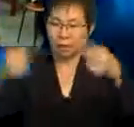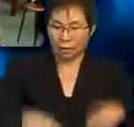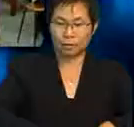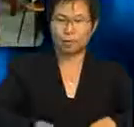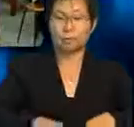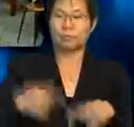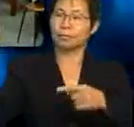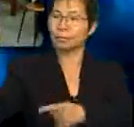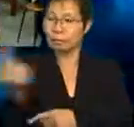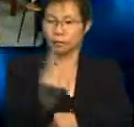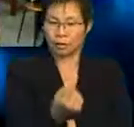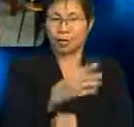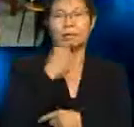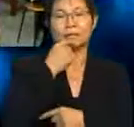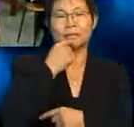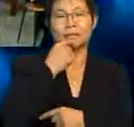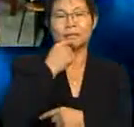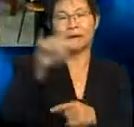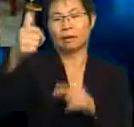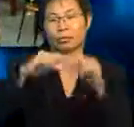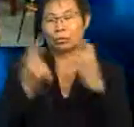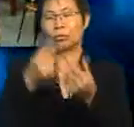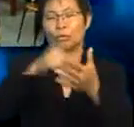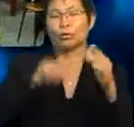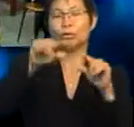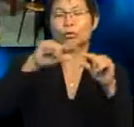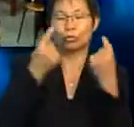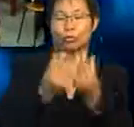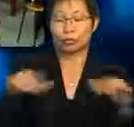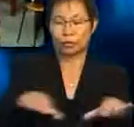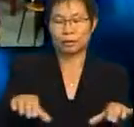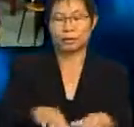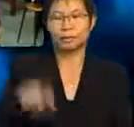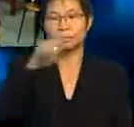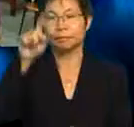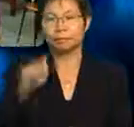in front and tell the other groups what your group has done.